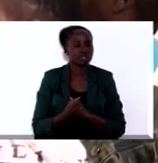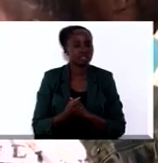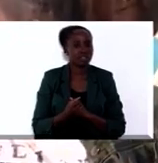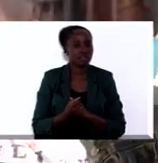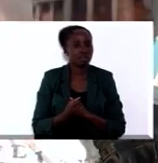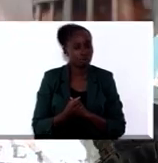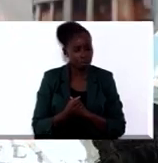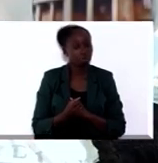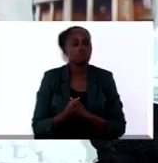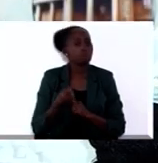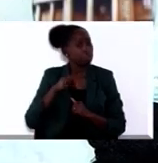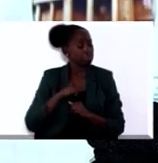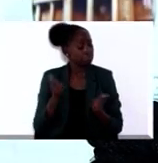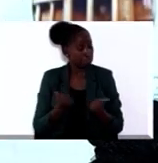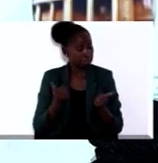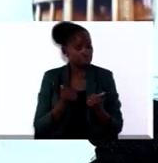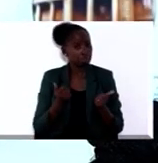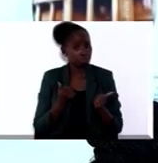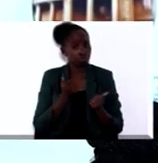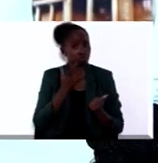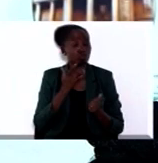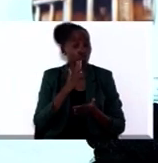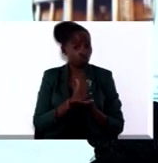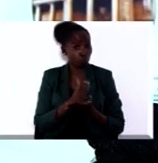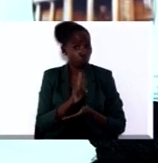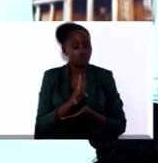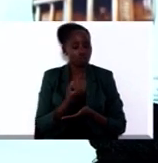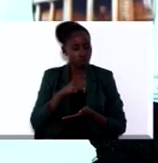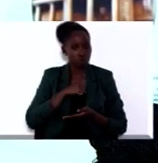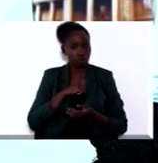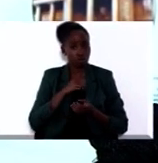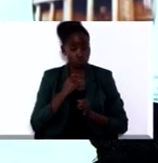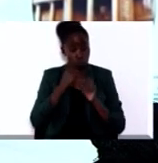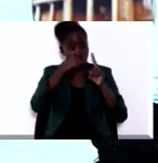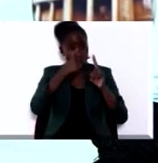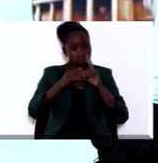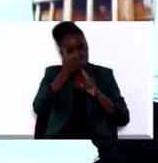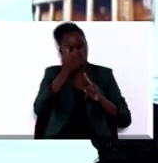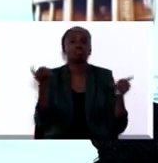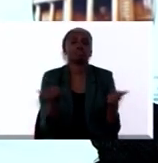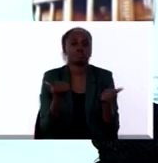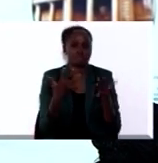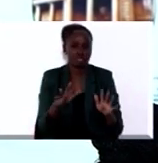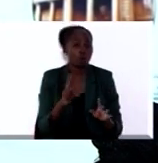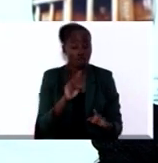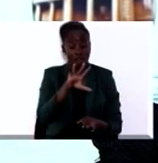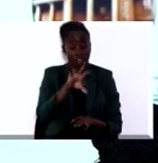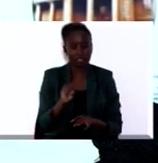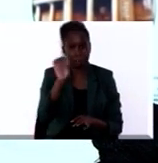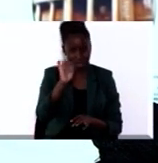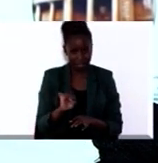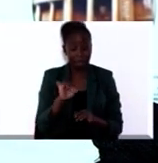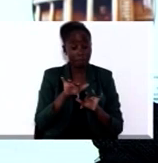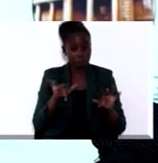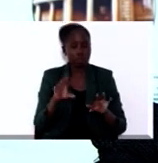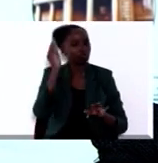we are already ensuring that we have met the goal that 90% of the people of Gauteng know their HIV